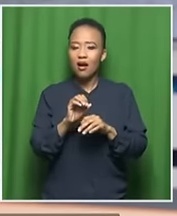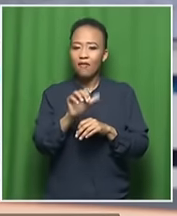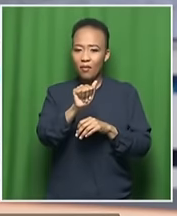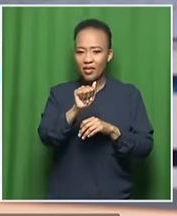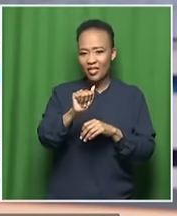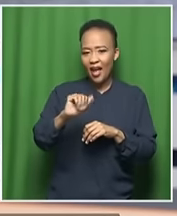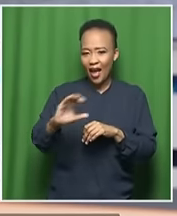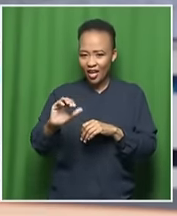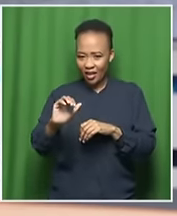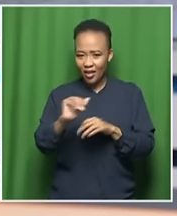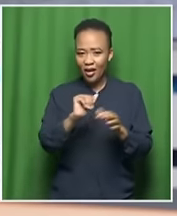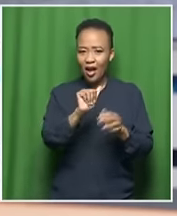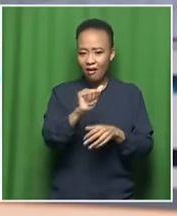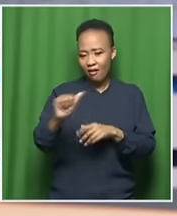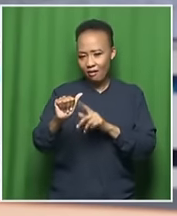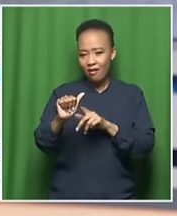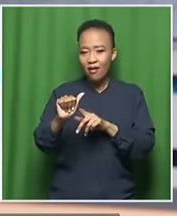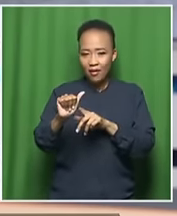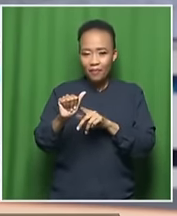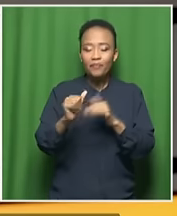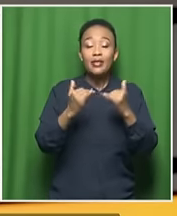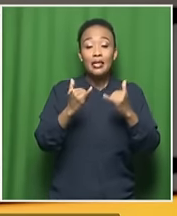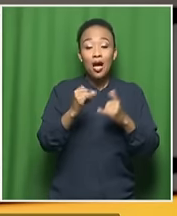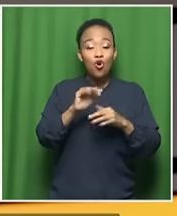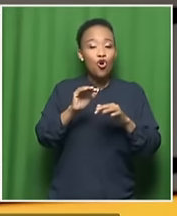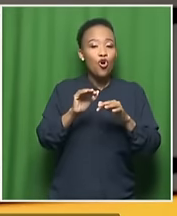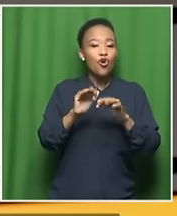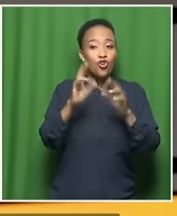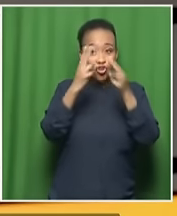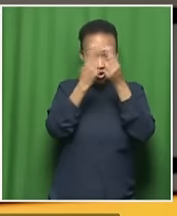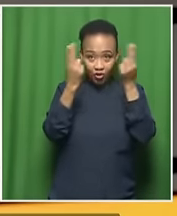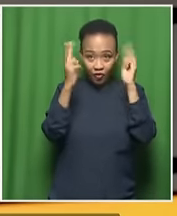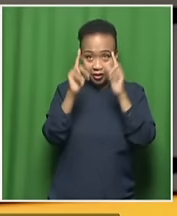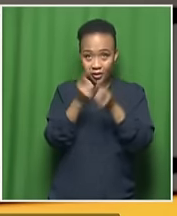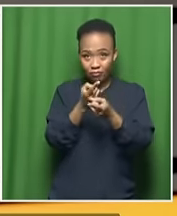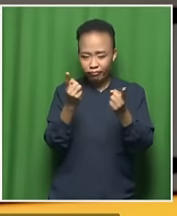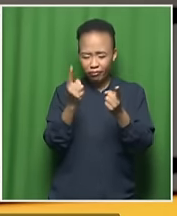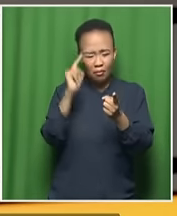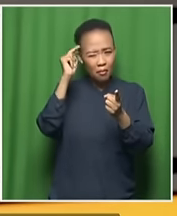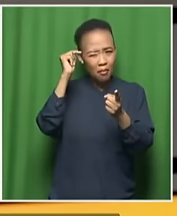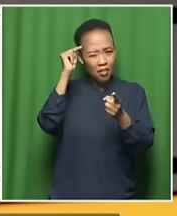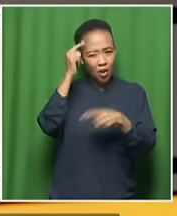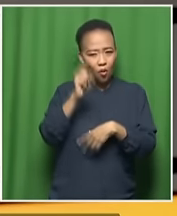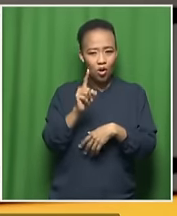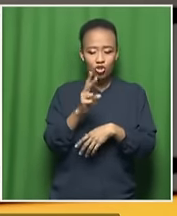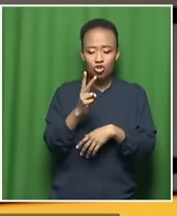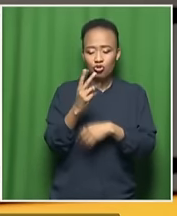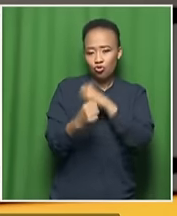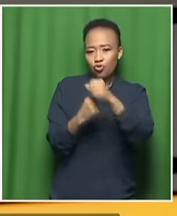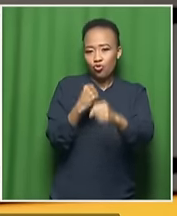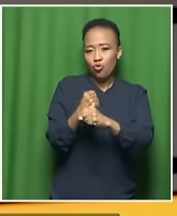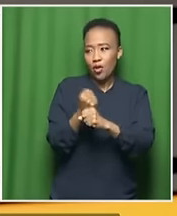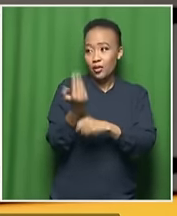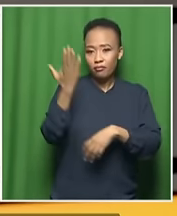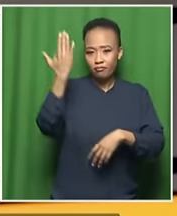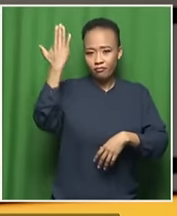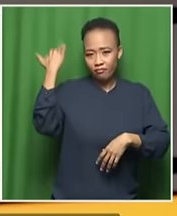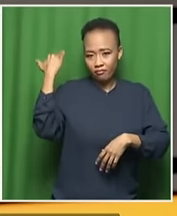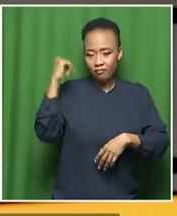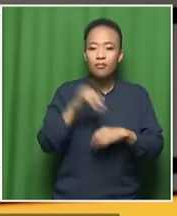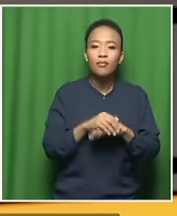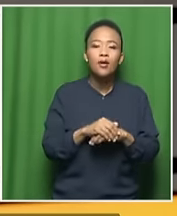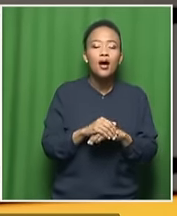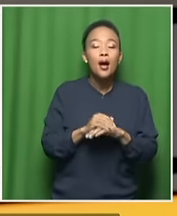students at universities, I think about 2 years ago, there were more than three times